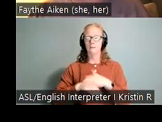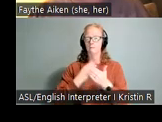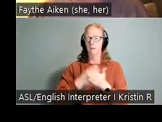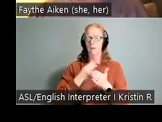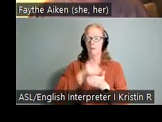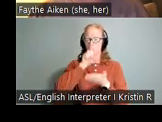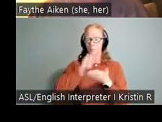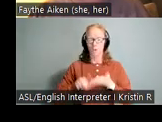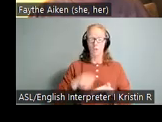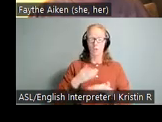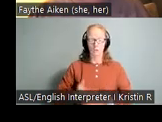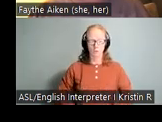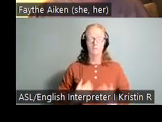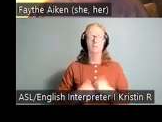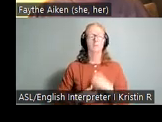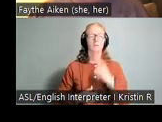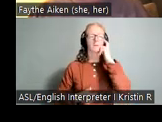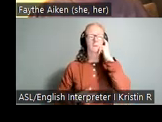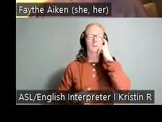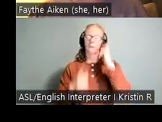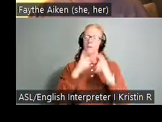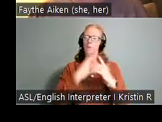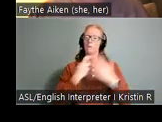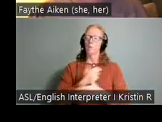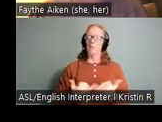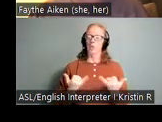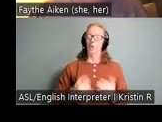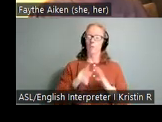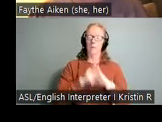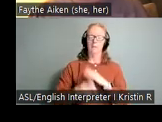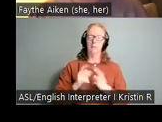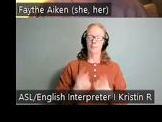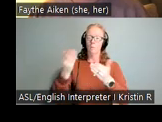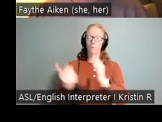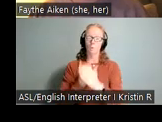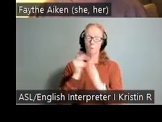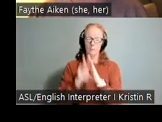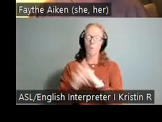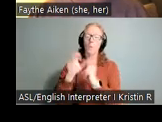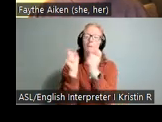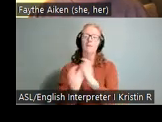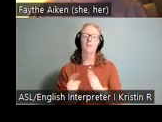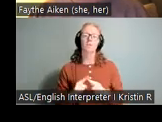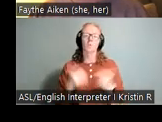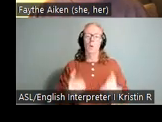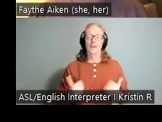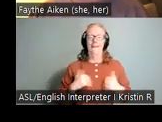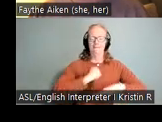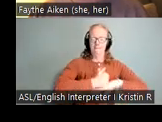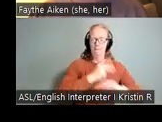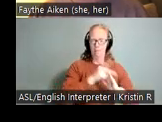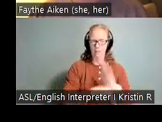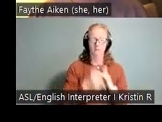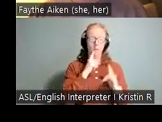auditing records. They may review current policies and propose new policies or modifications to existing policies based on